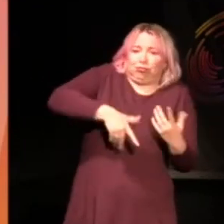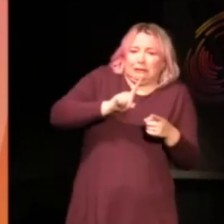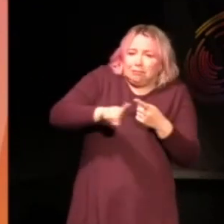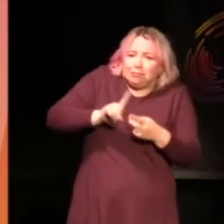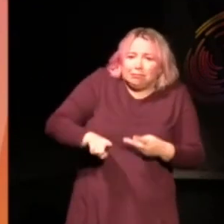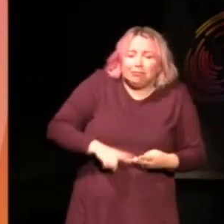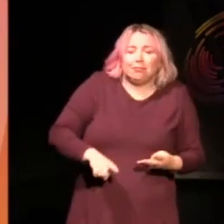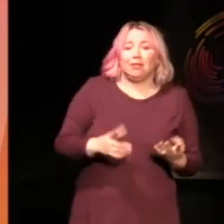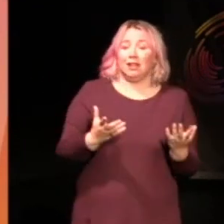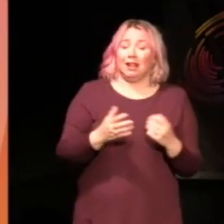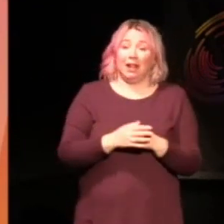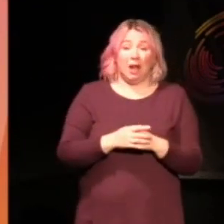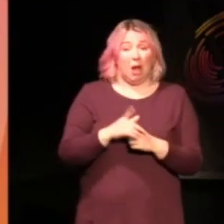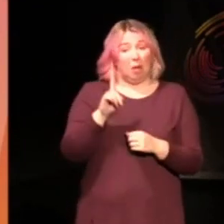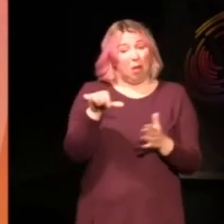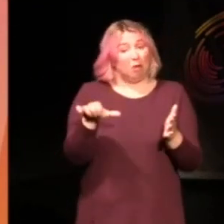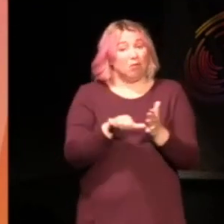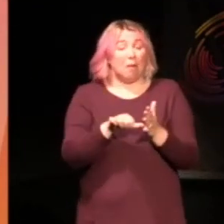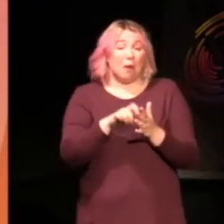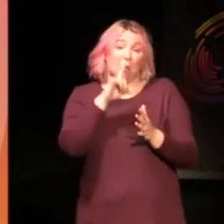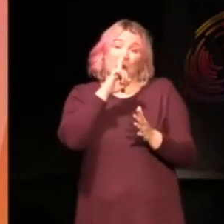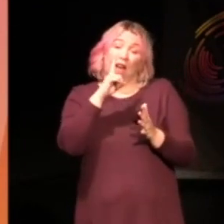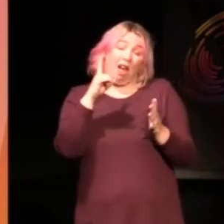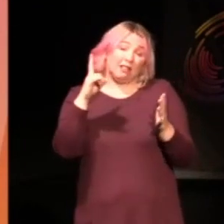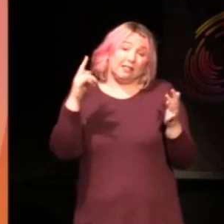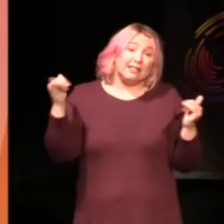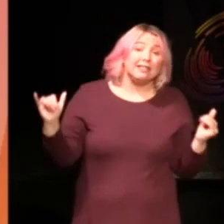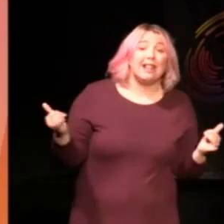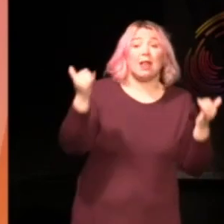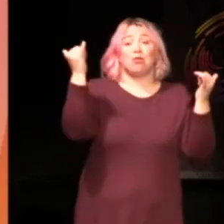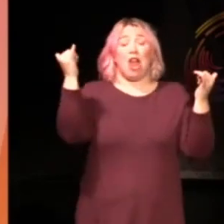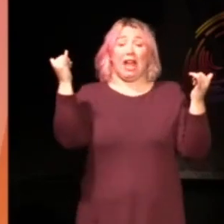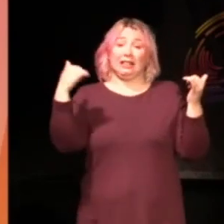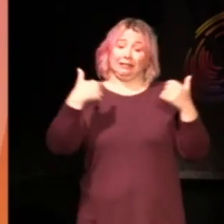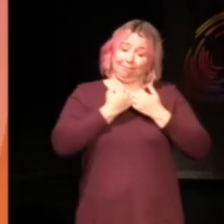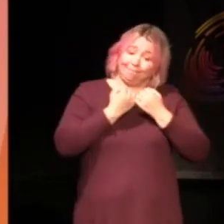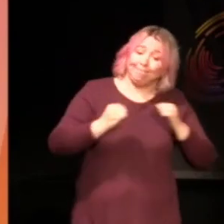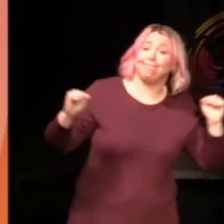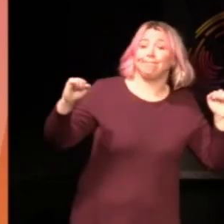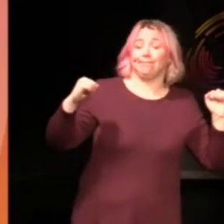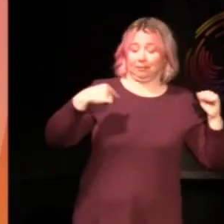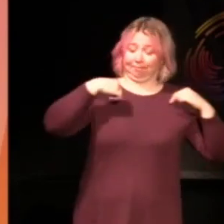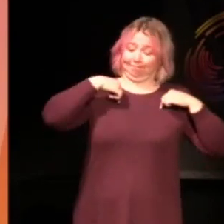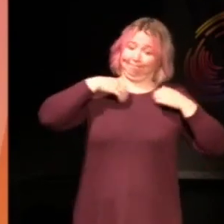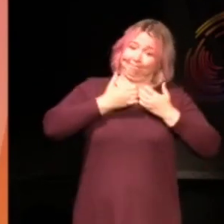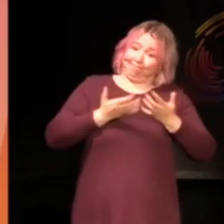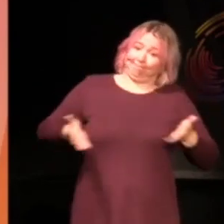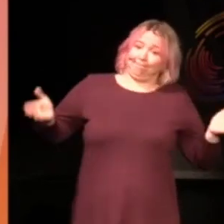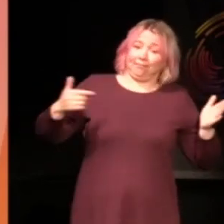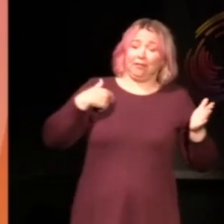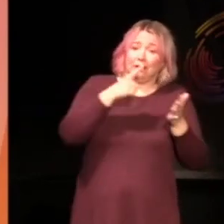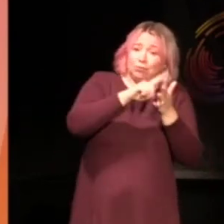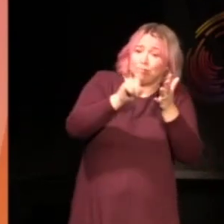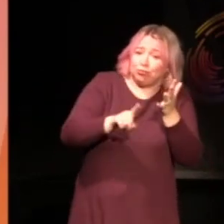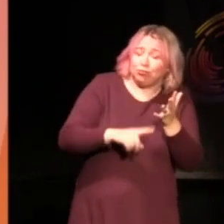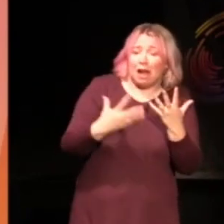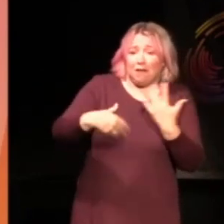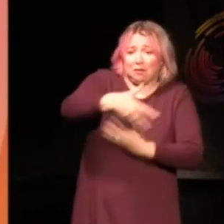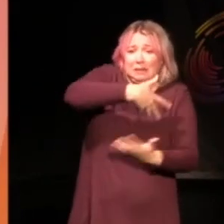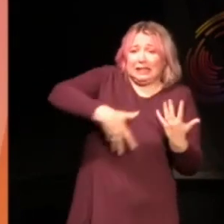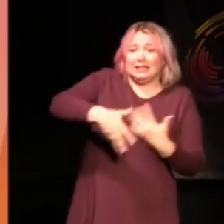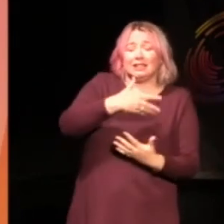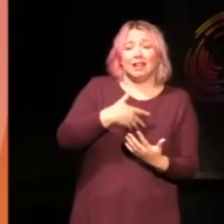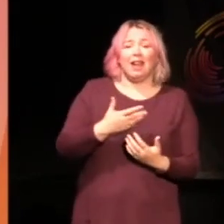The problem is we're not allowed to celebrate it in this age, so I think it's worth fighting for that. With regards to small acts, I really love